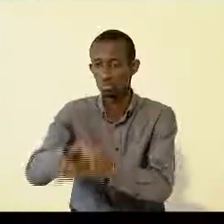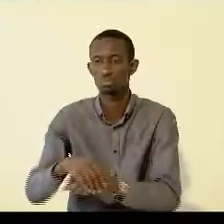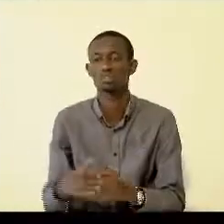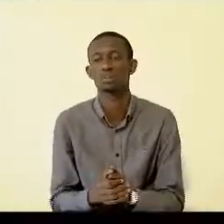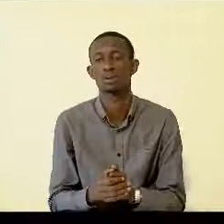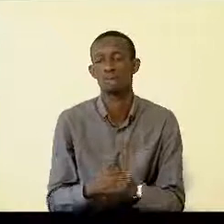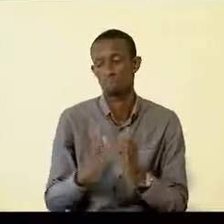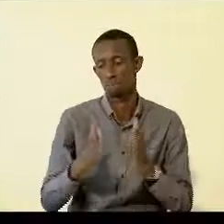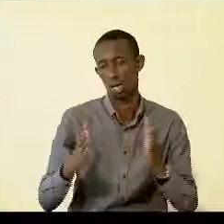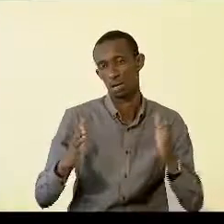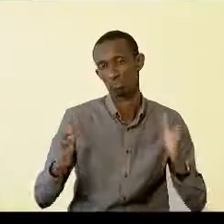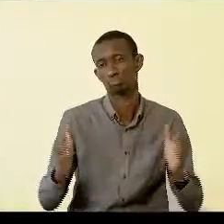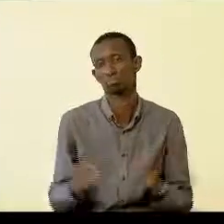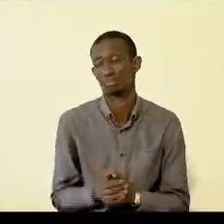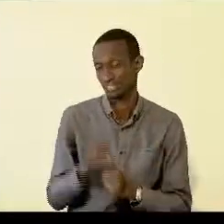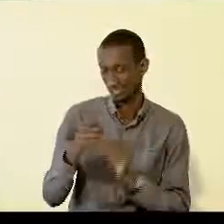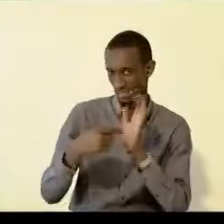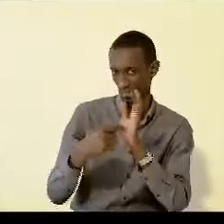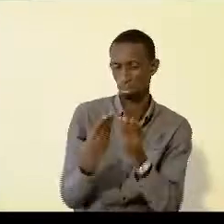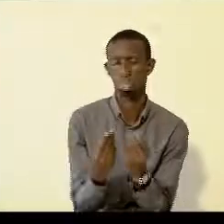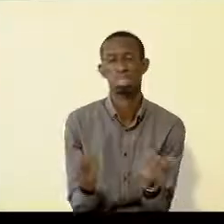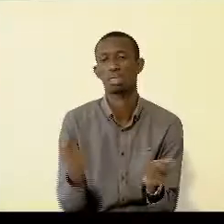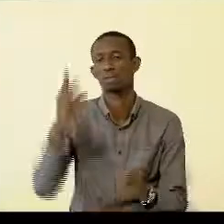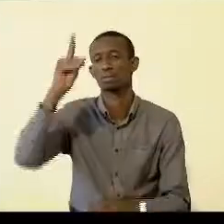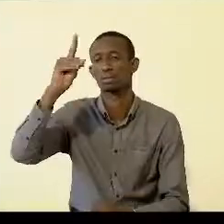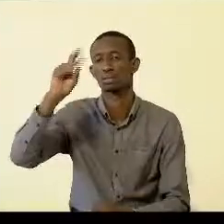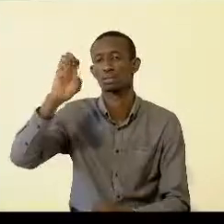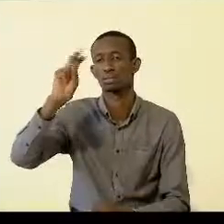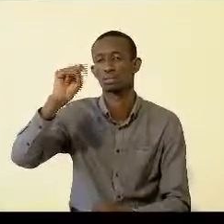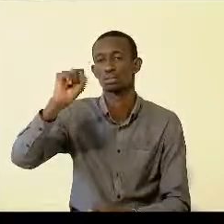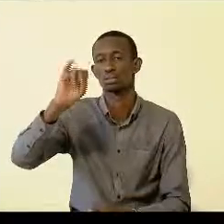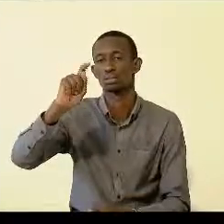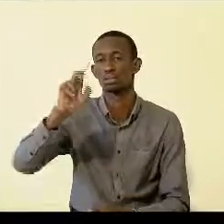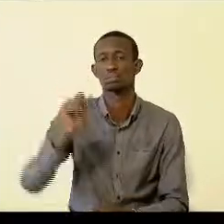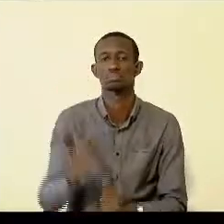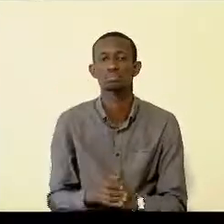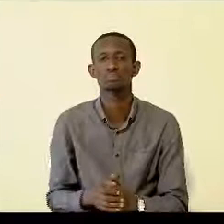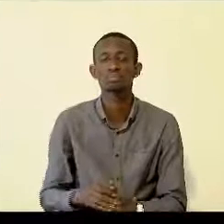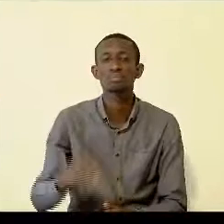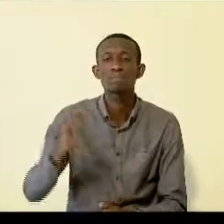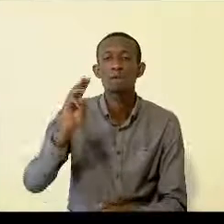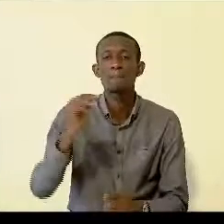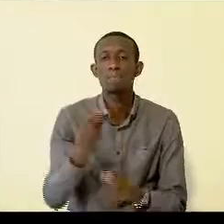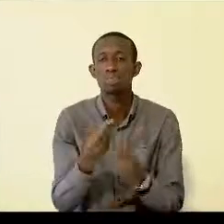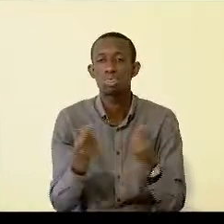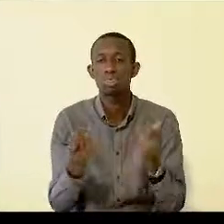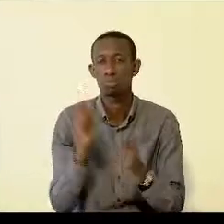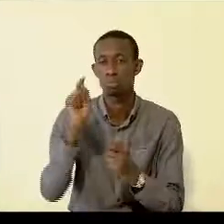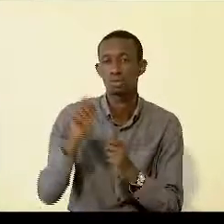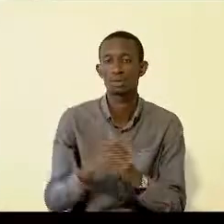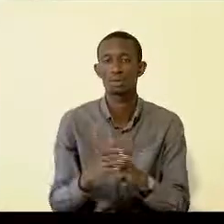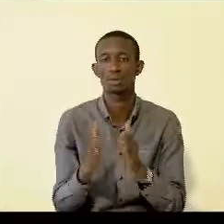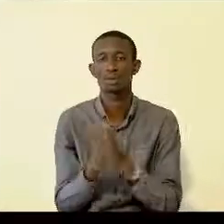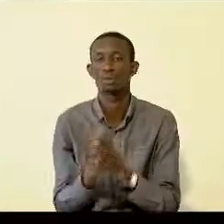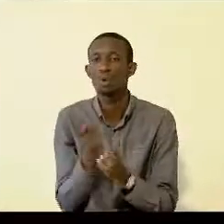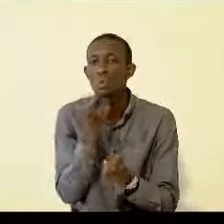this makes the density to increase. Melting point and boiling point, we know this because